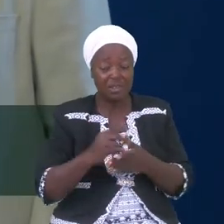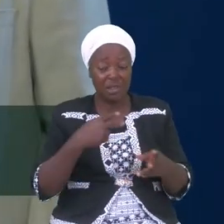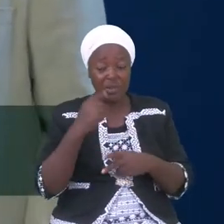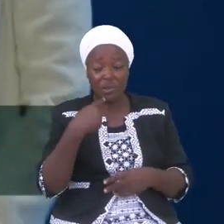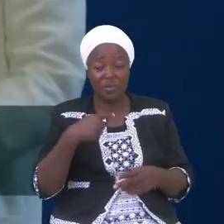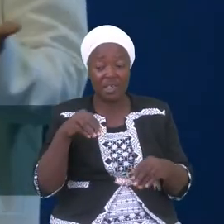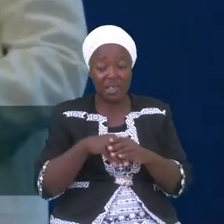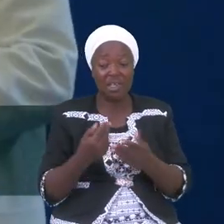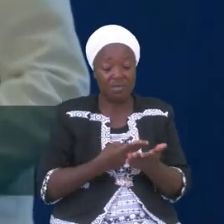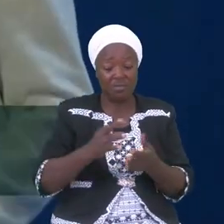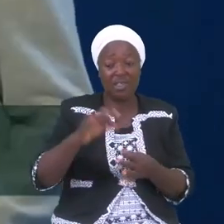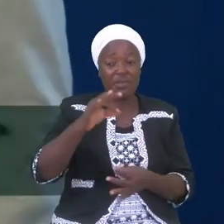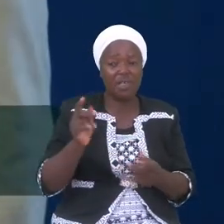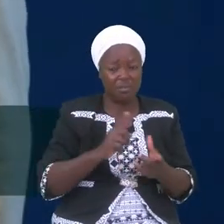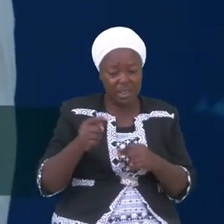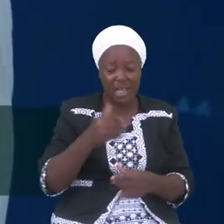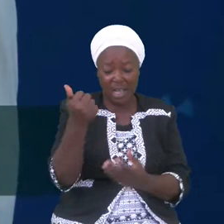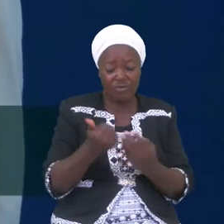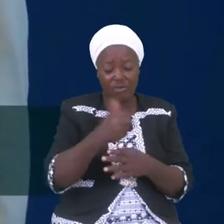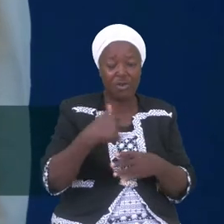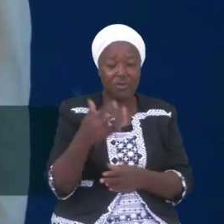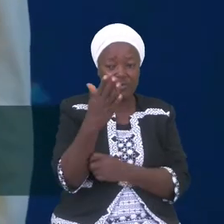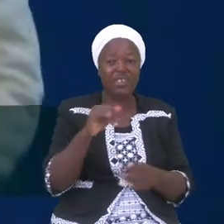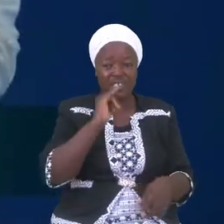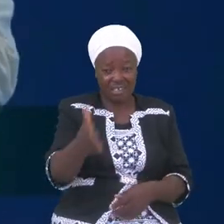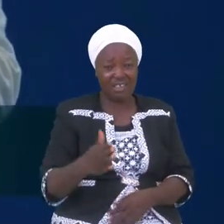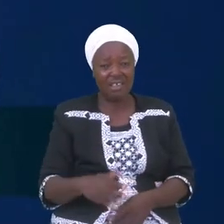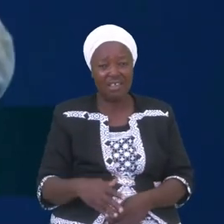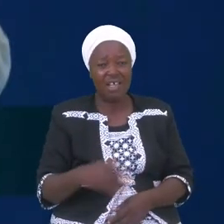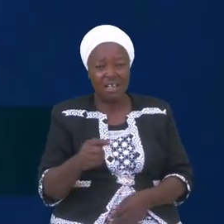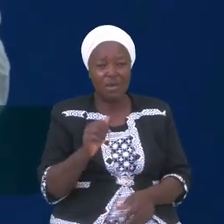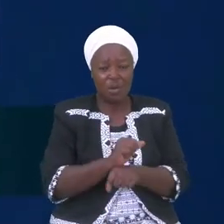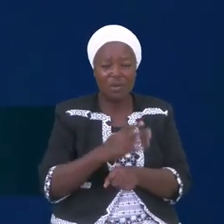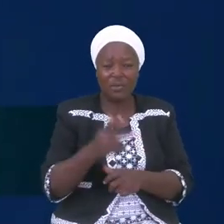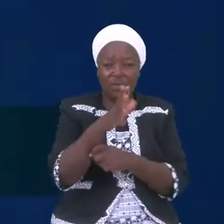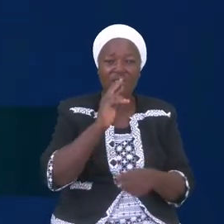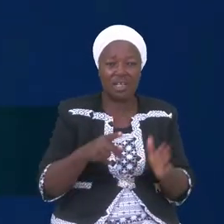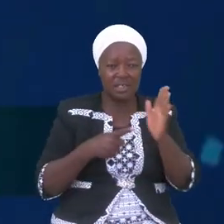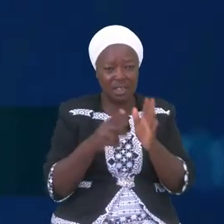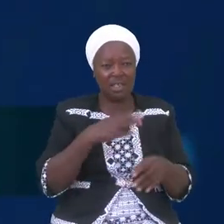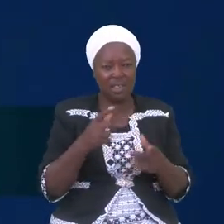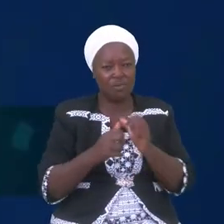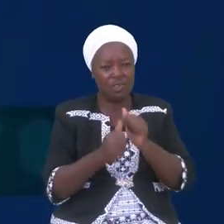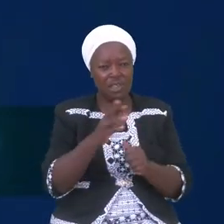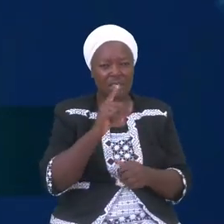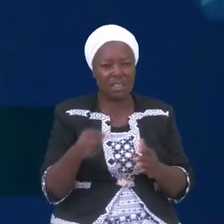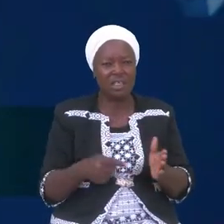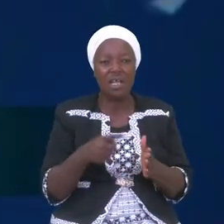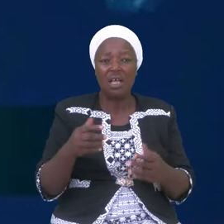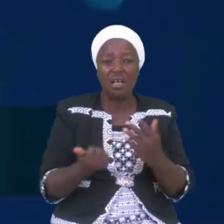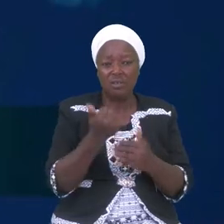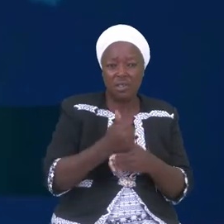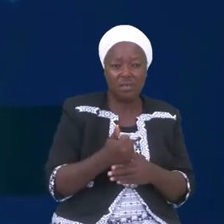have adultery. It's of the flesh. The works of the flesh are manifest. Which are these? Adultery, fornication,